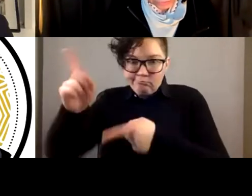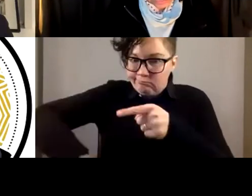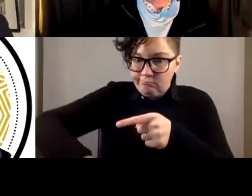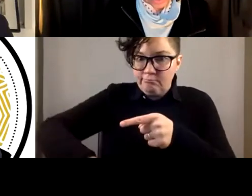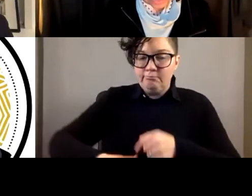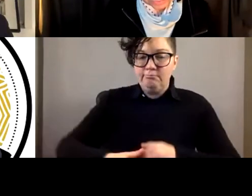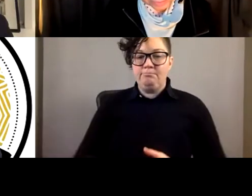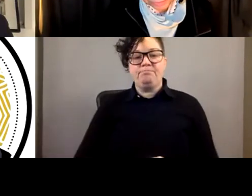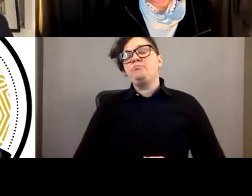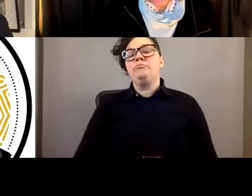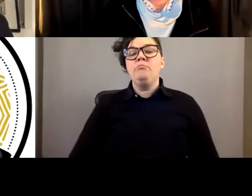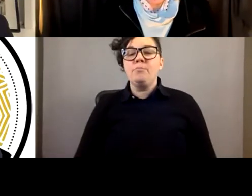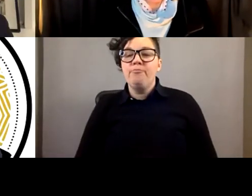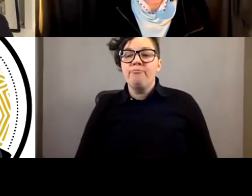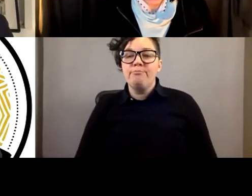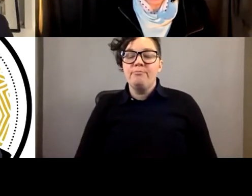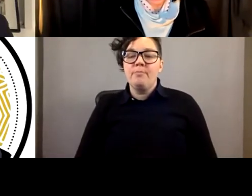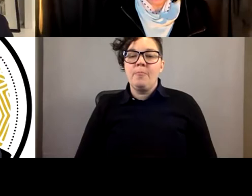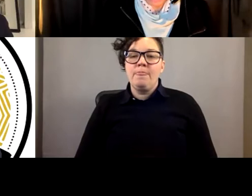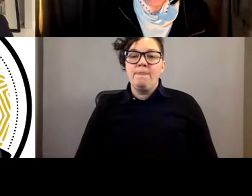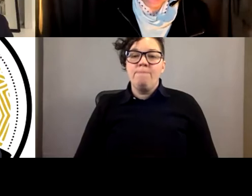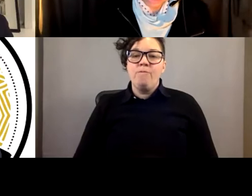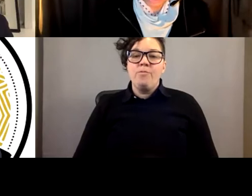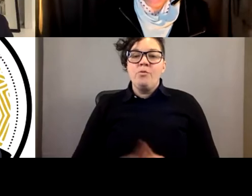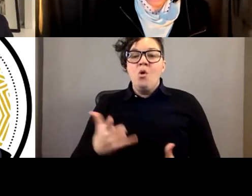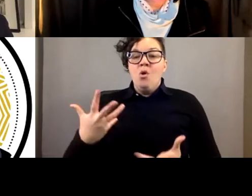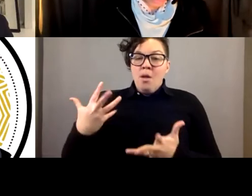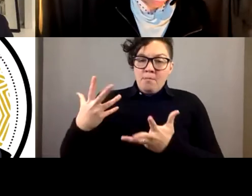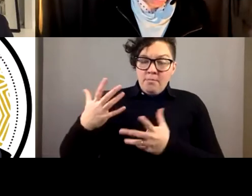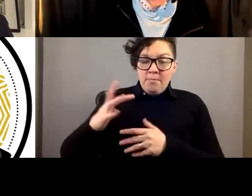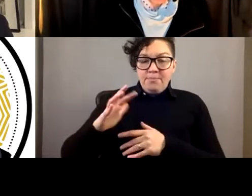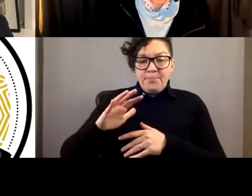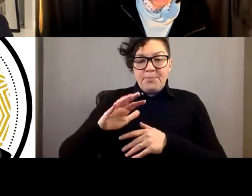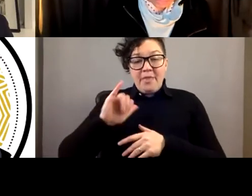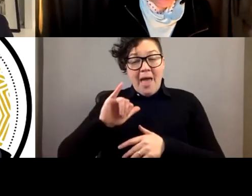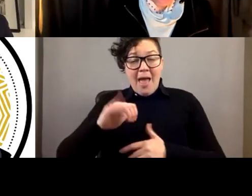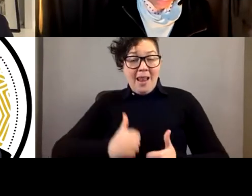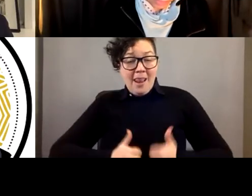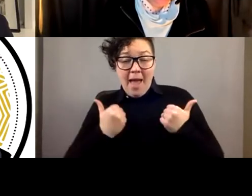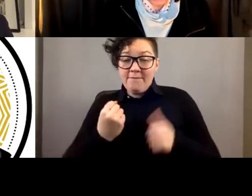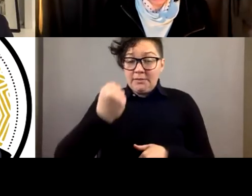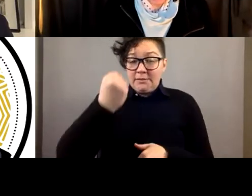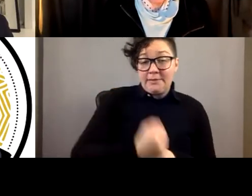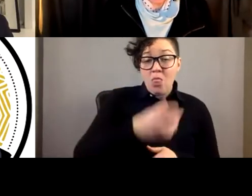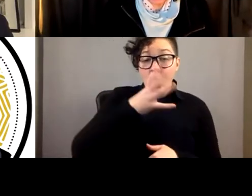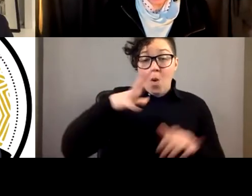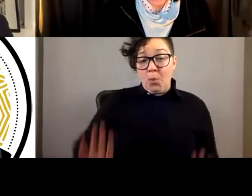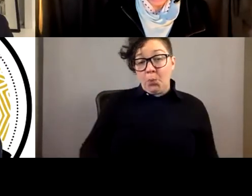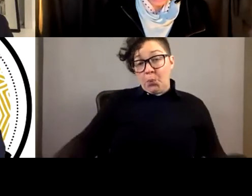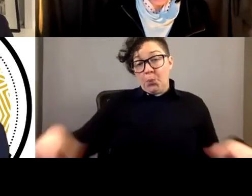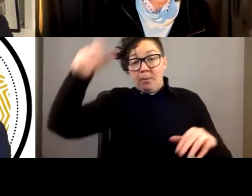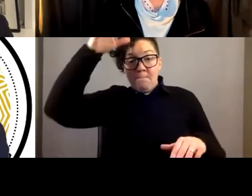And so the languorous romance of plantation life in the Deep South, of ladies in ruffled dresses and gentlemen in riding boots sipping mint